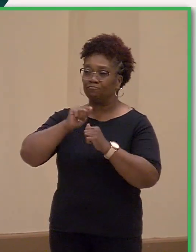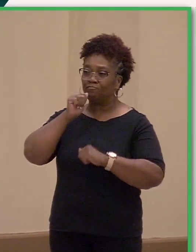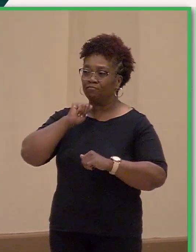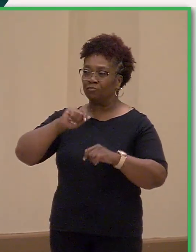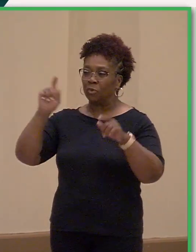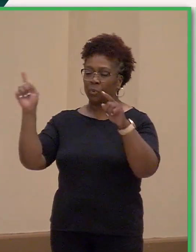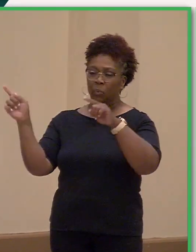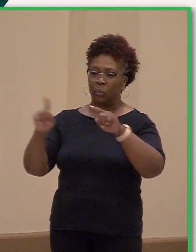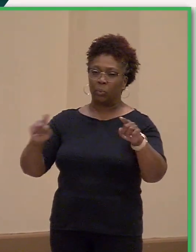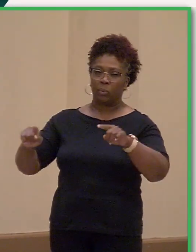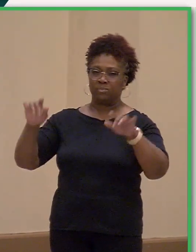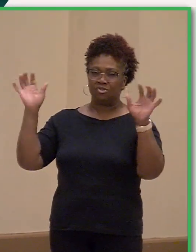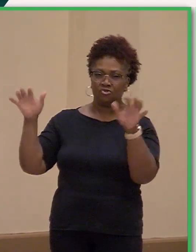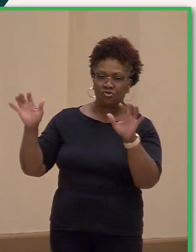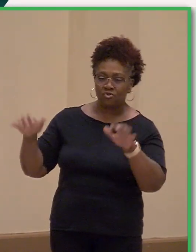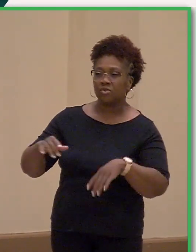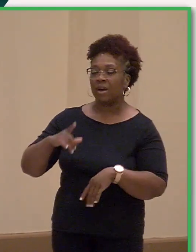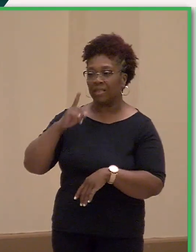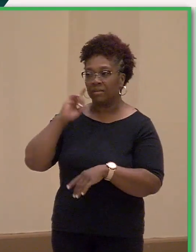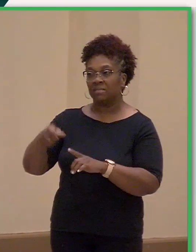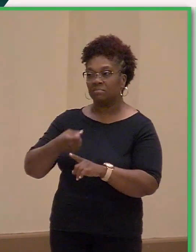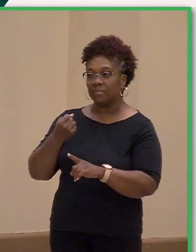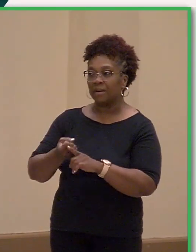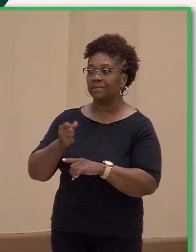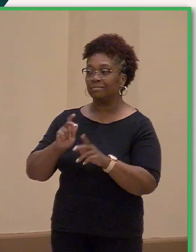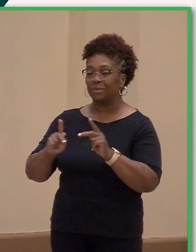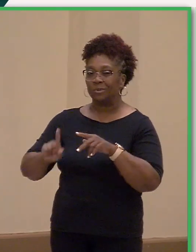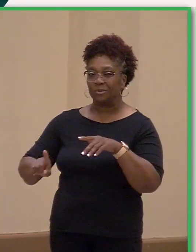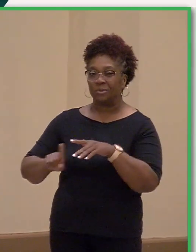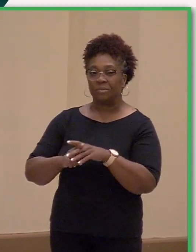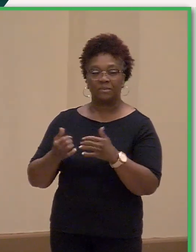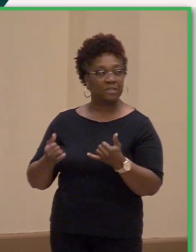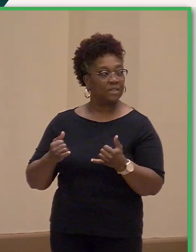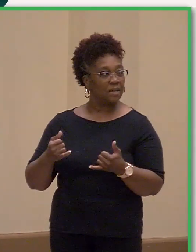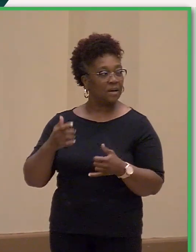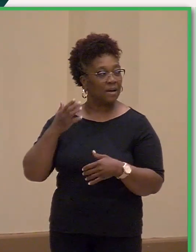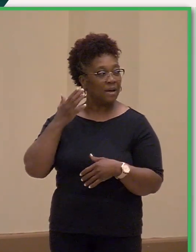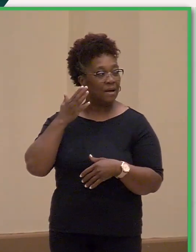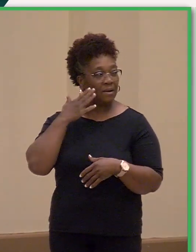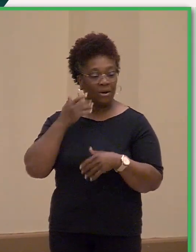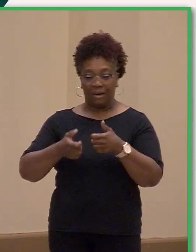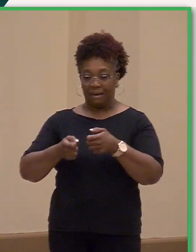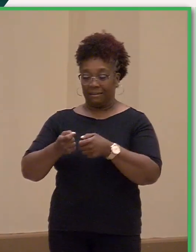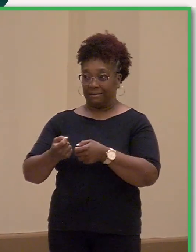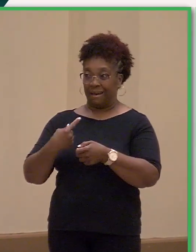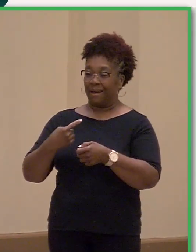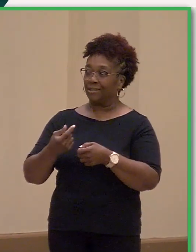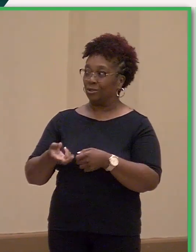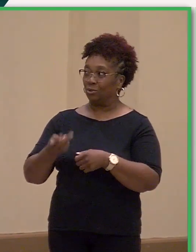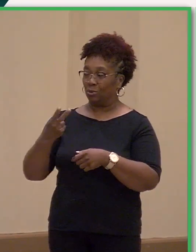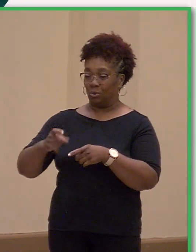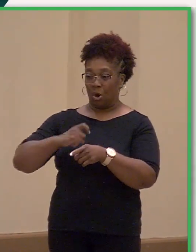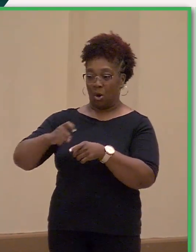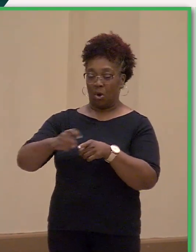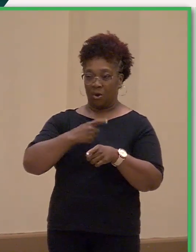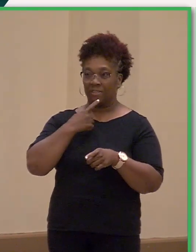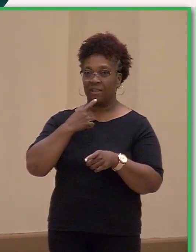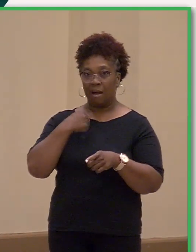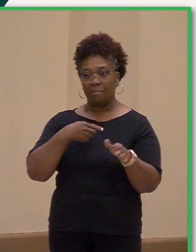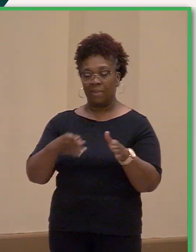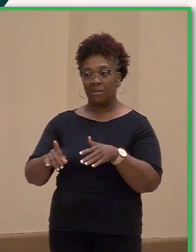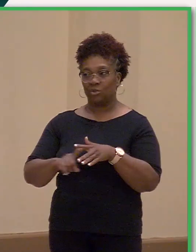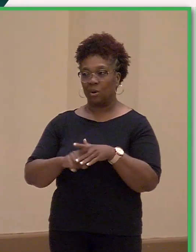definitely impacting our attendance here today. Matter of fact, I got a text and 2 calls from folks that said that I was going to come, but